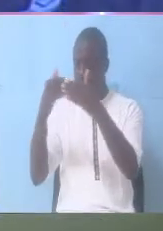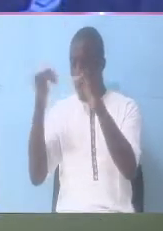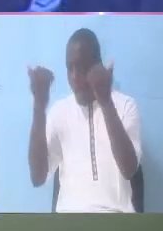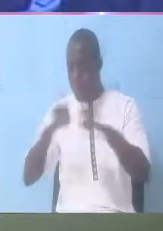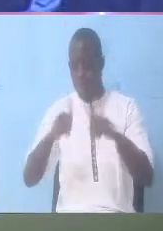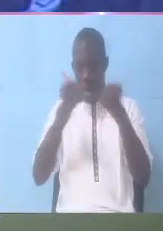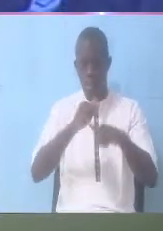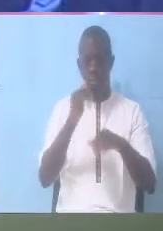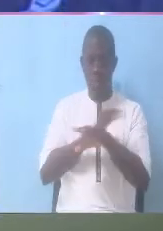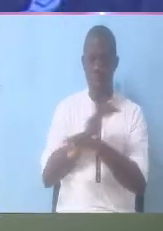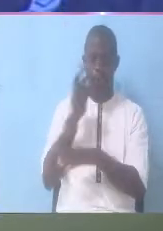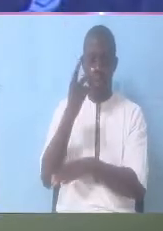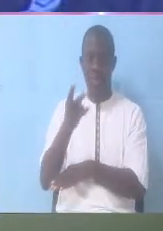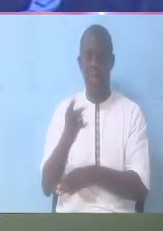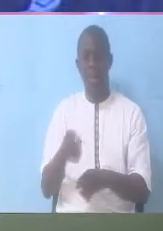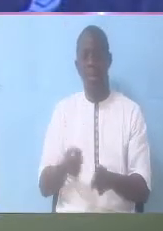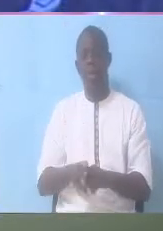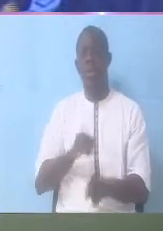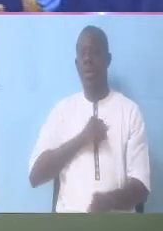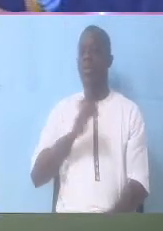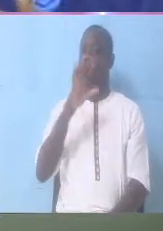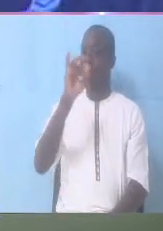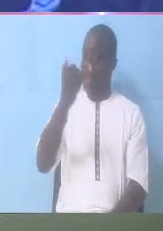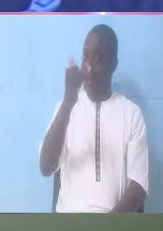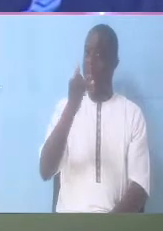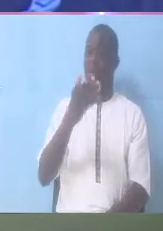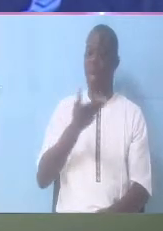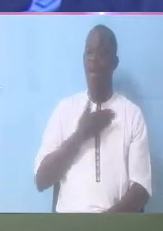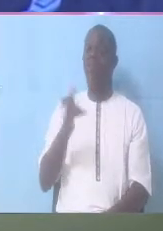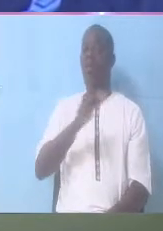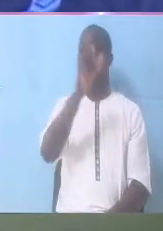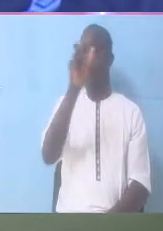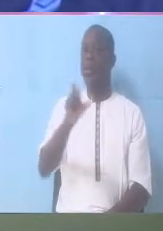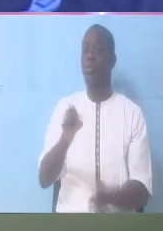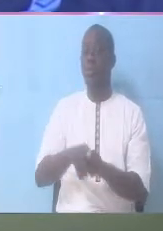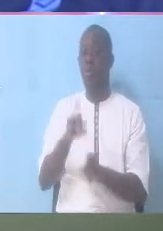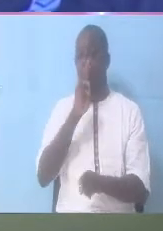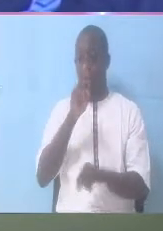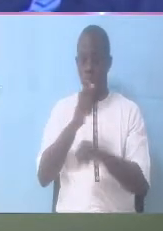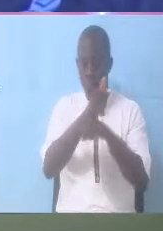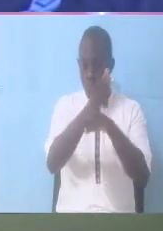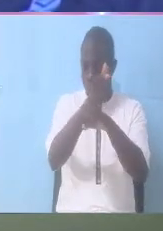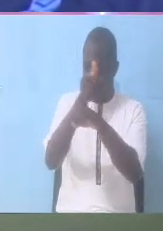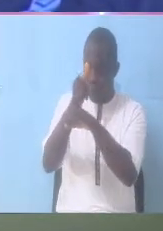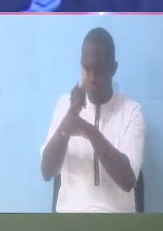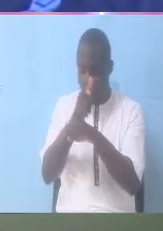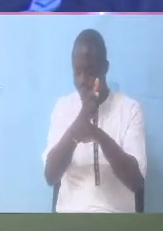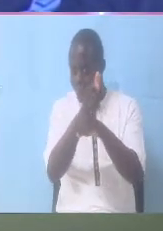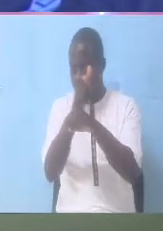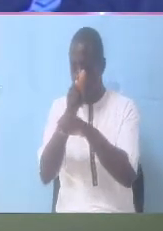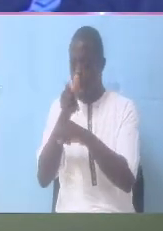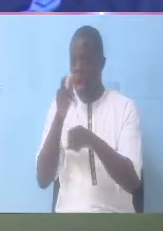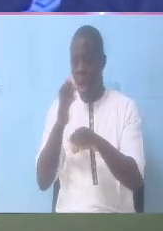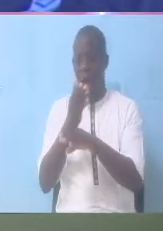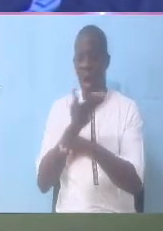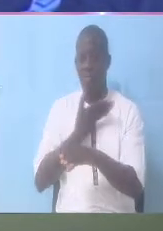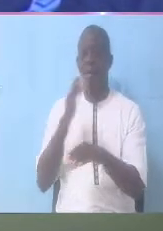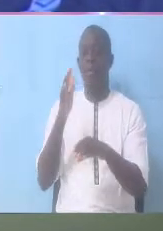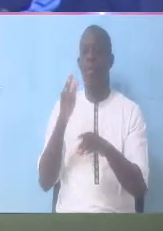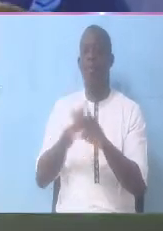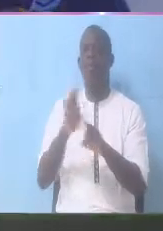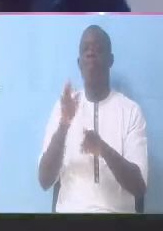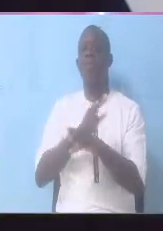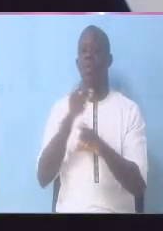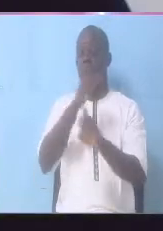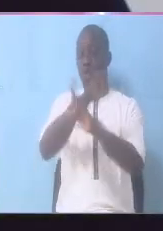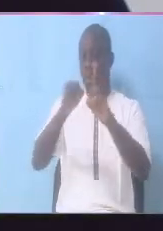There was, yes, somebody was videoing, and then said when he didn't see the people in that situation, but when they are confessing, yes, he did show that.